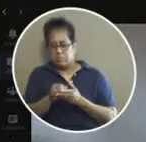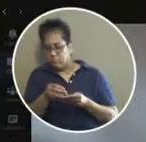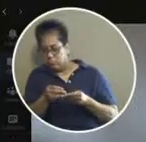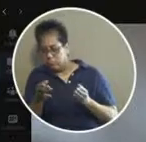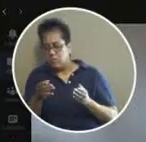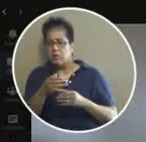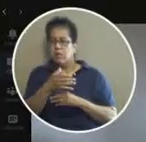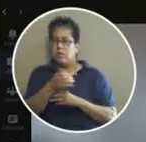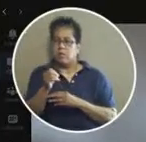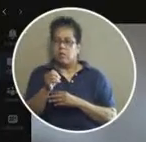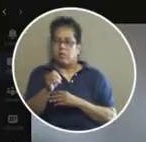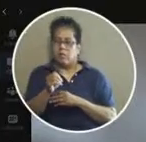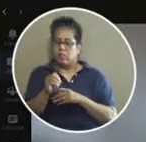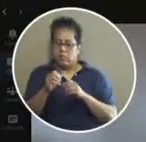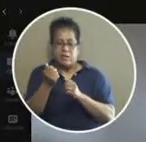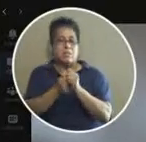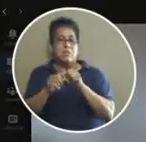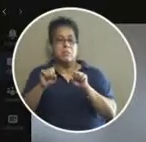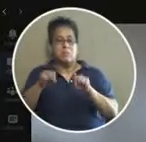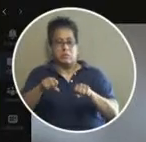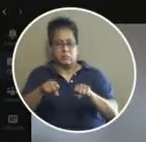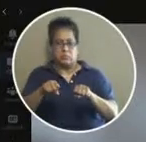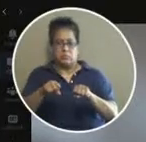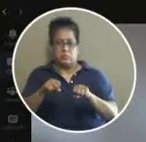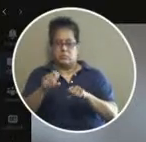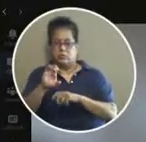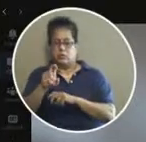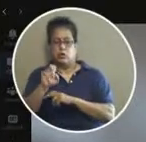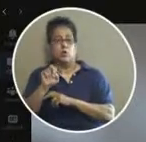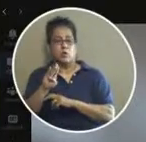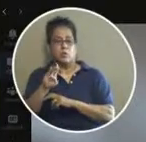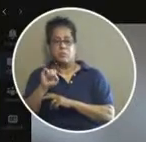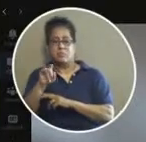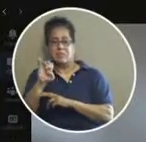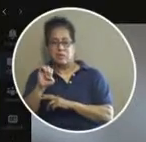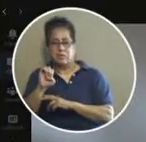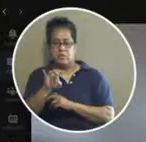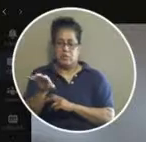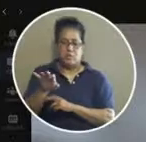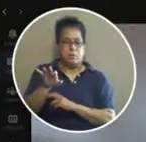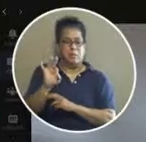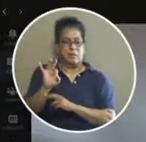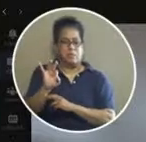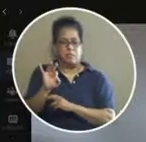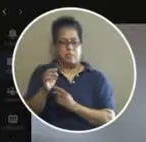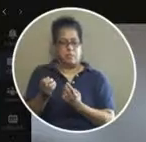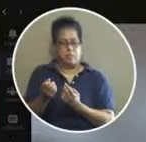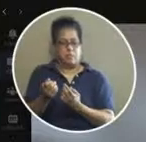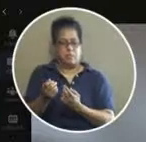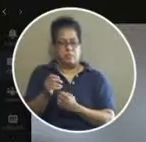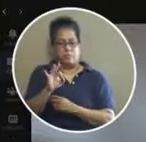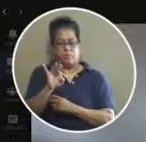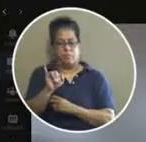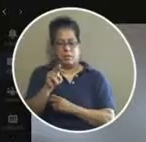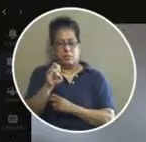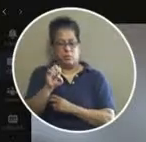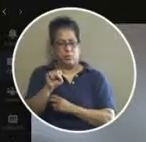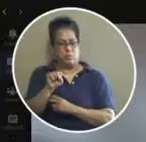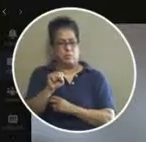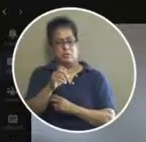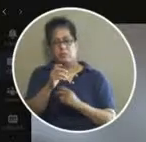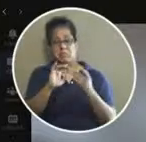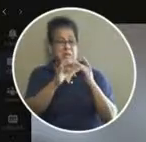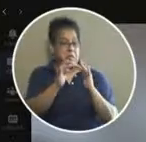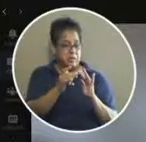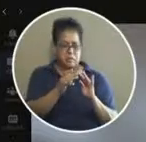trying to do everything possible to do curbside pickup of fireworks through the internet. So